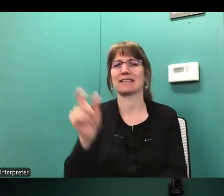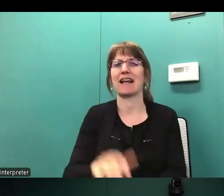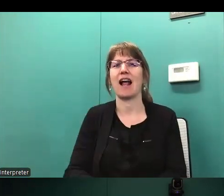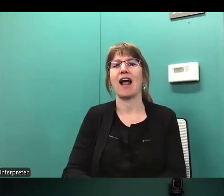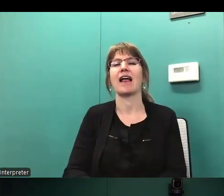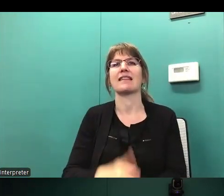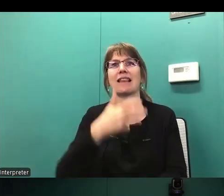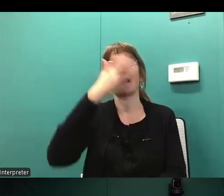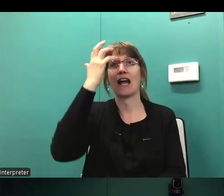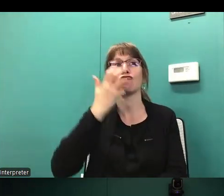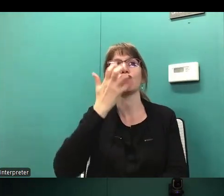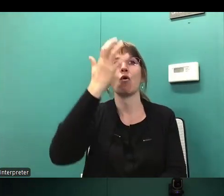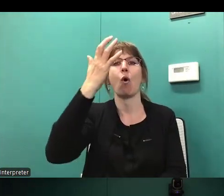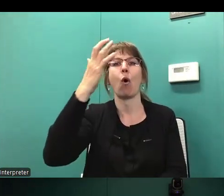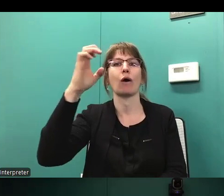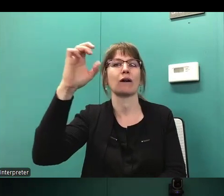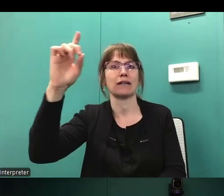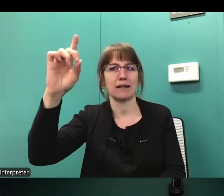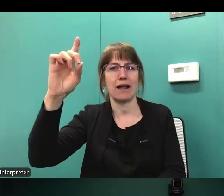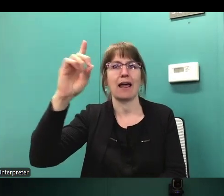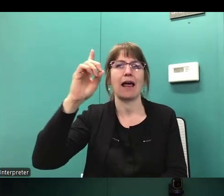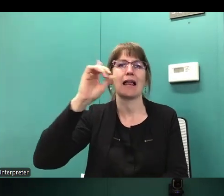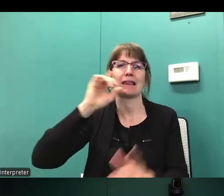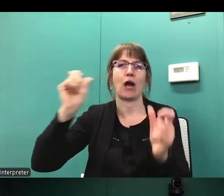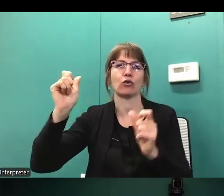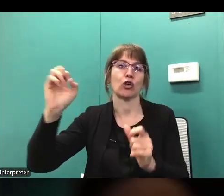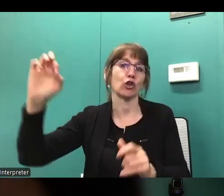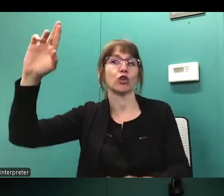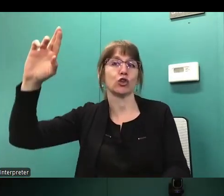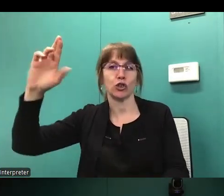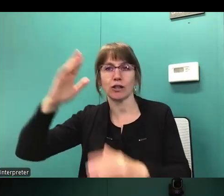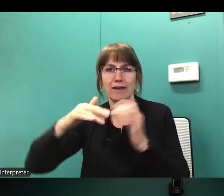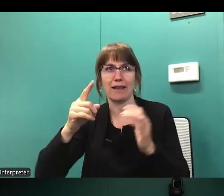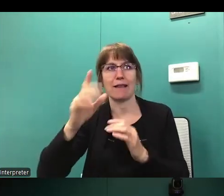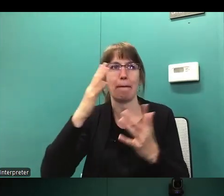roared louder than the bear. How many are in this one?